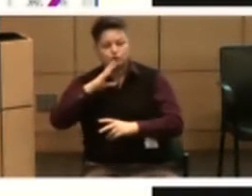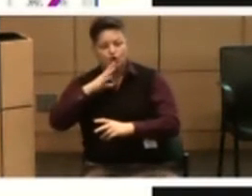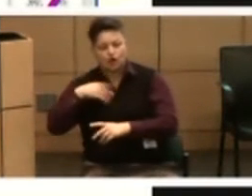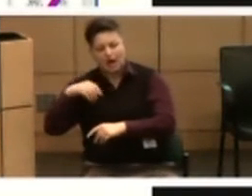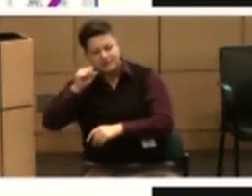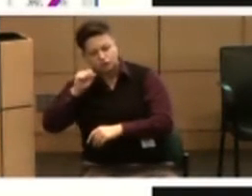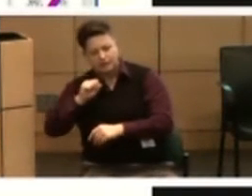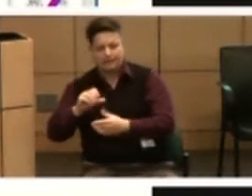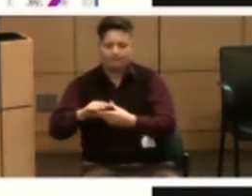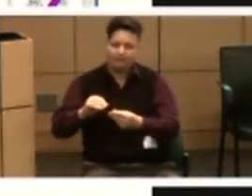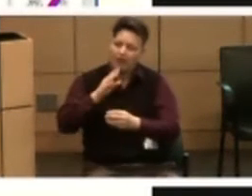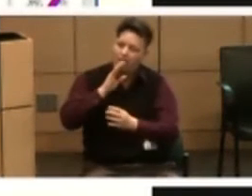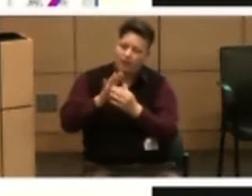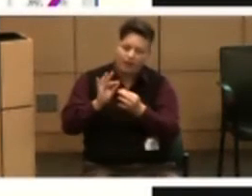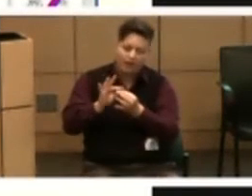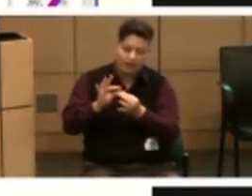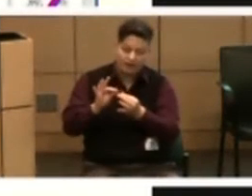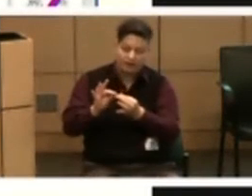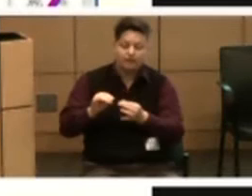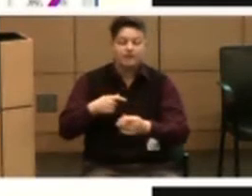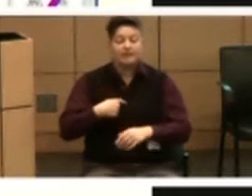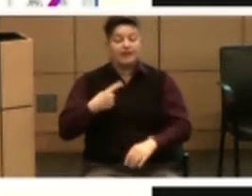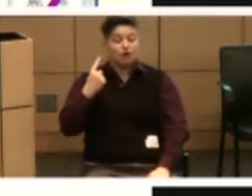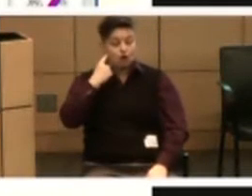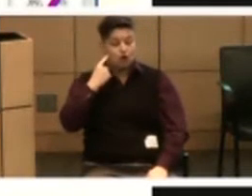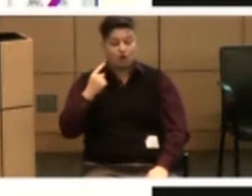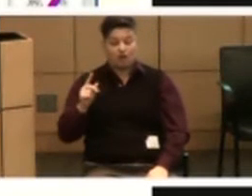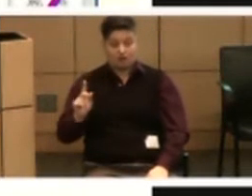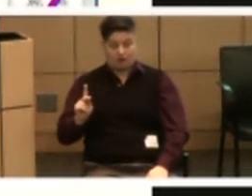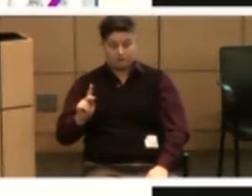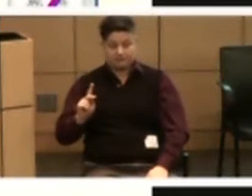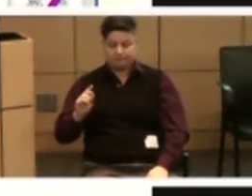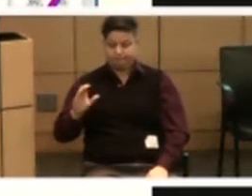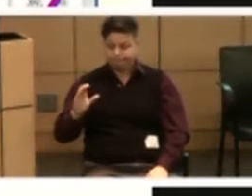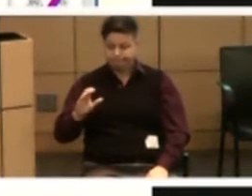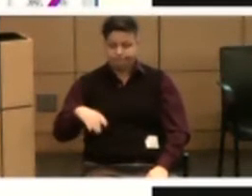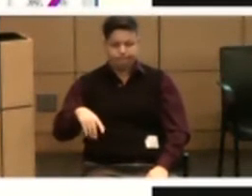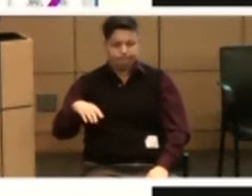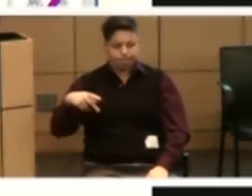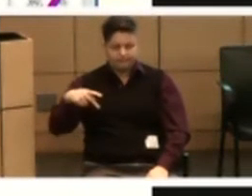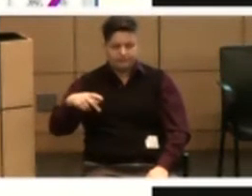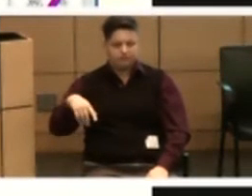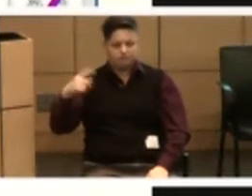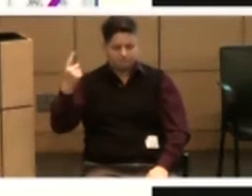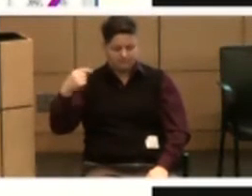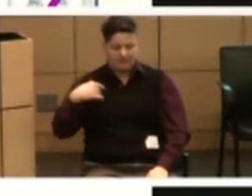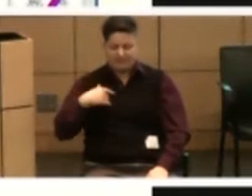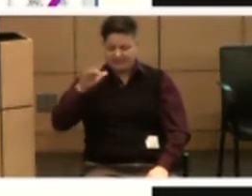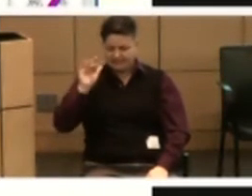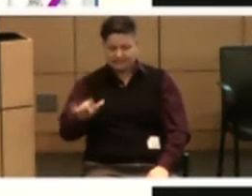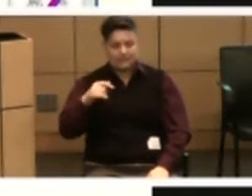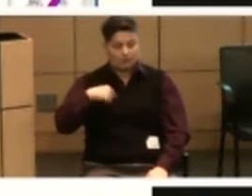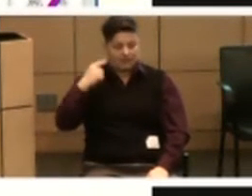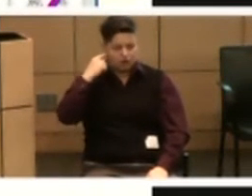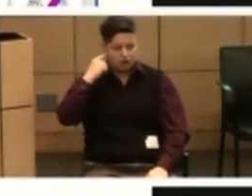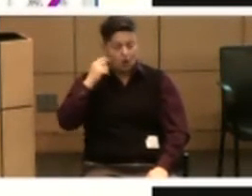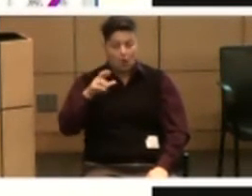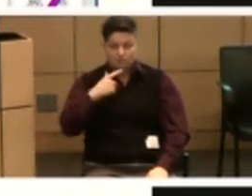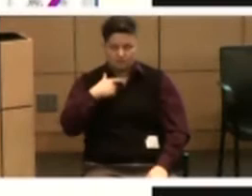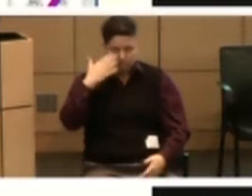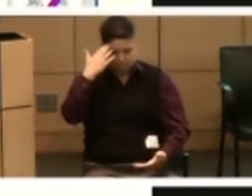heard one of these consonants, and they just had to click on the touchscreen, touch it, indicate what they heard, or say, I don't know.